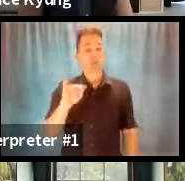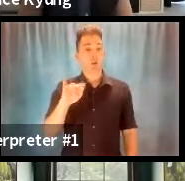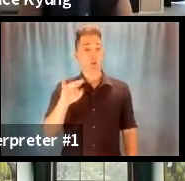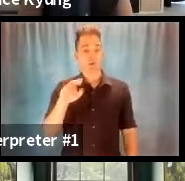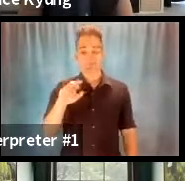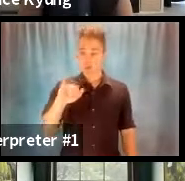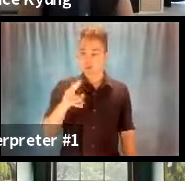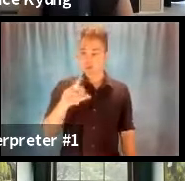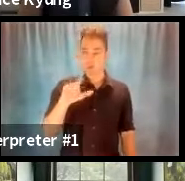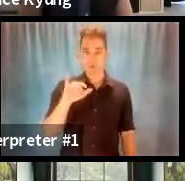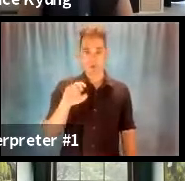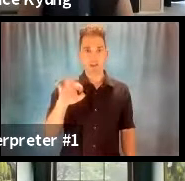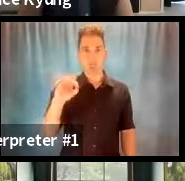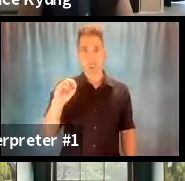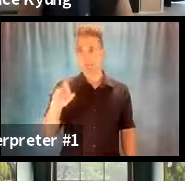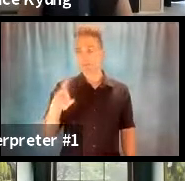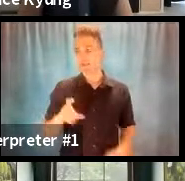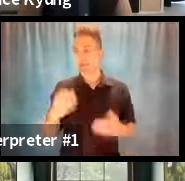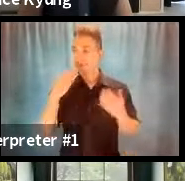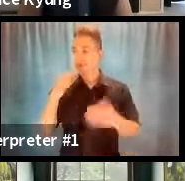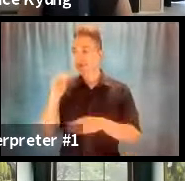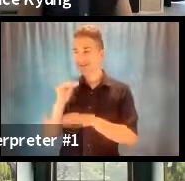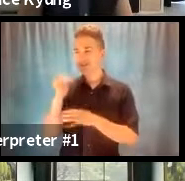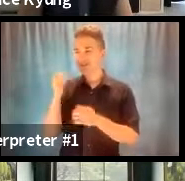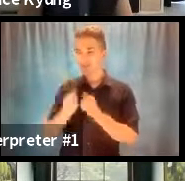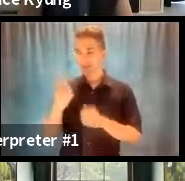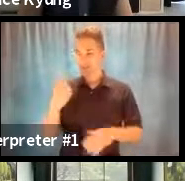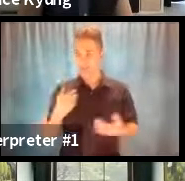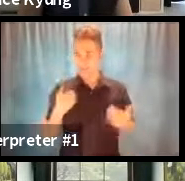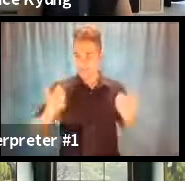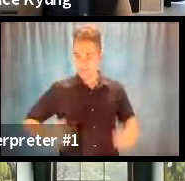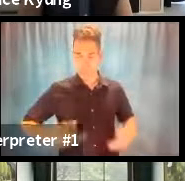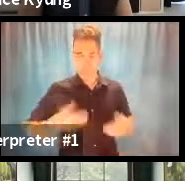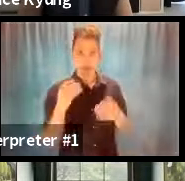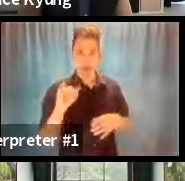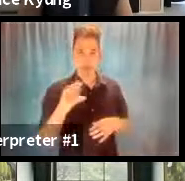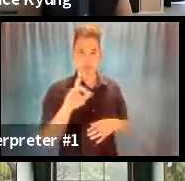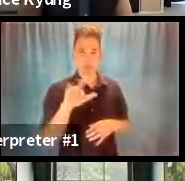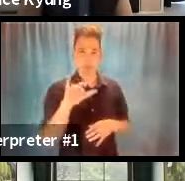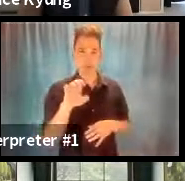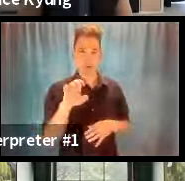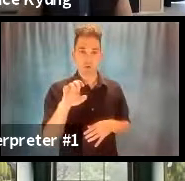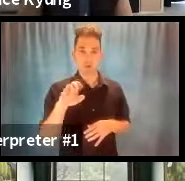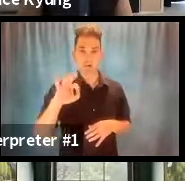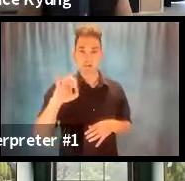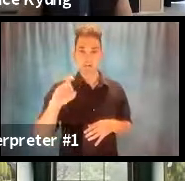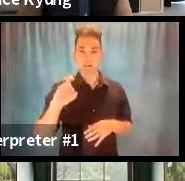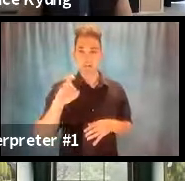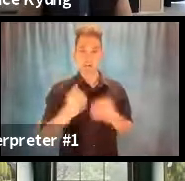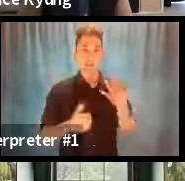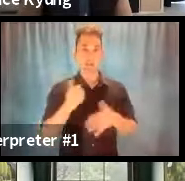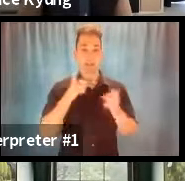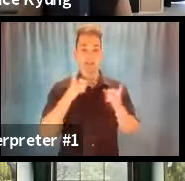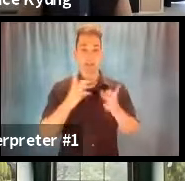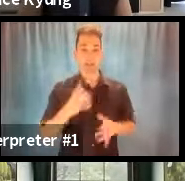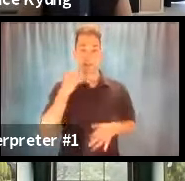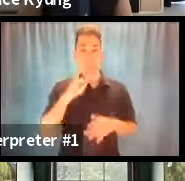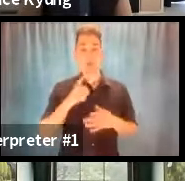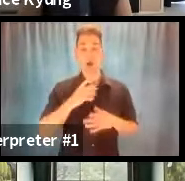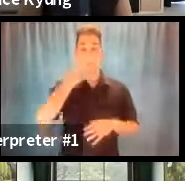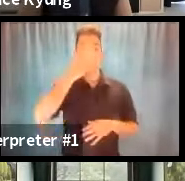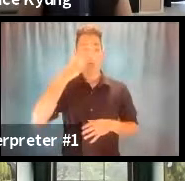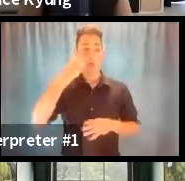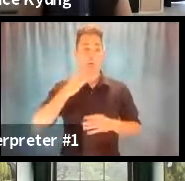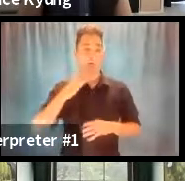Good evening, everyone. I'm Julie Fox, the Executive Director of the Immigrant Home English Learning Program